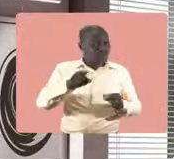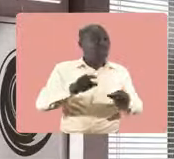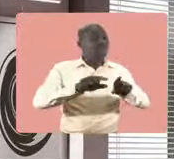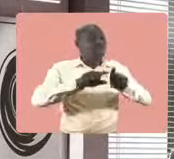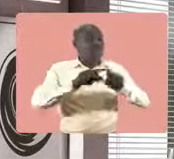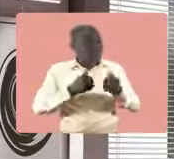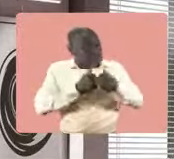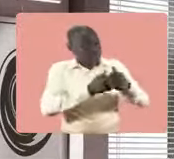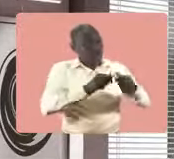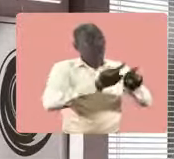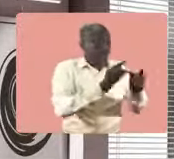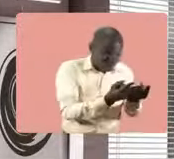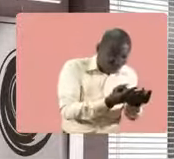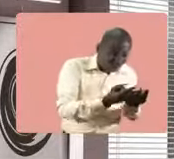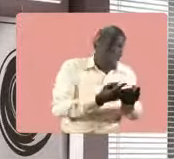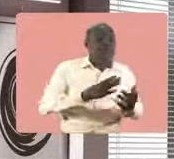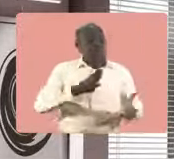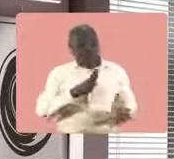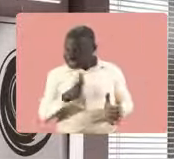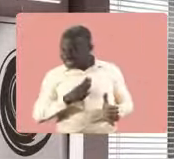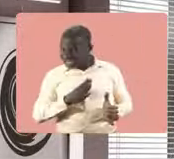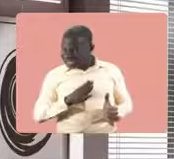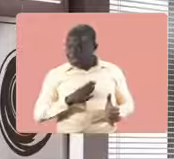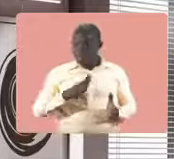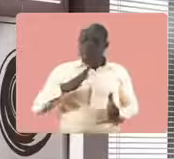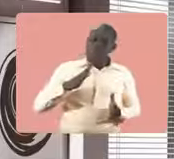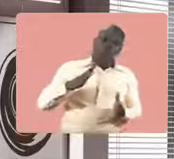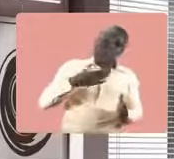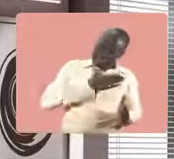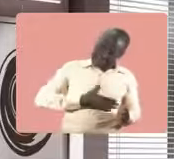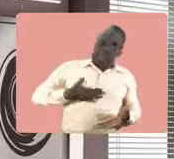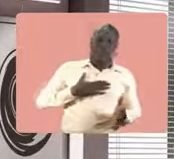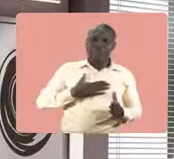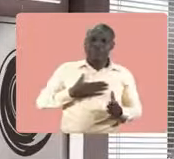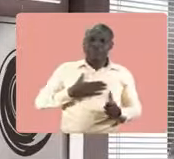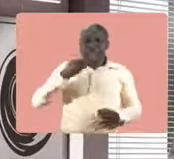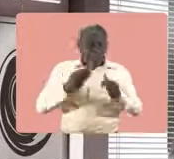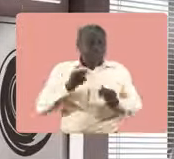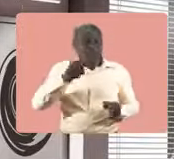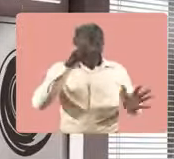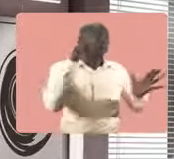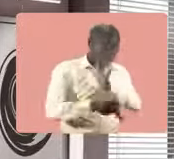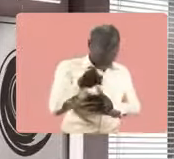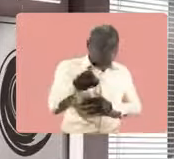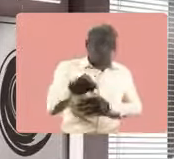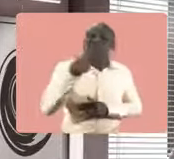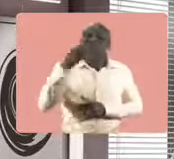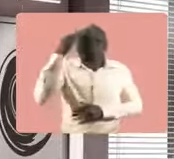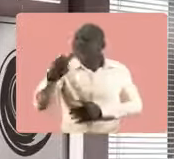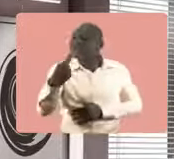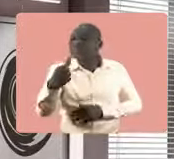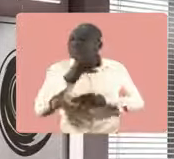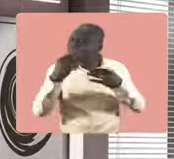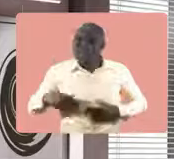chi ame ya tutu abo ya tutu abo wa minu ya wuti eme, wane ni muo? Wane ni